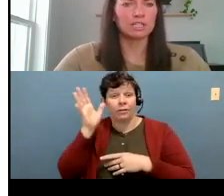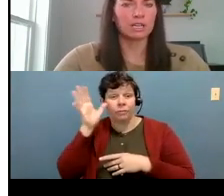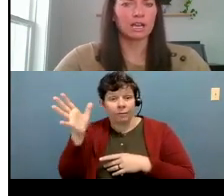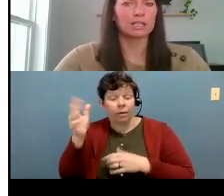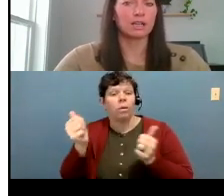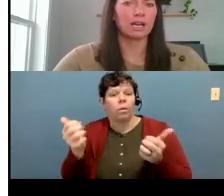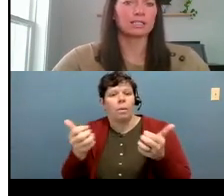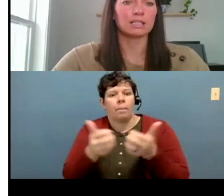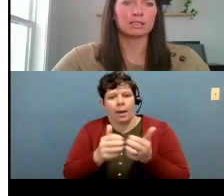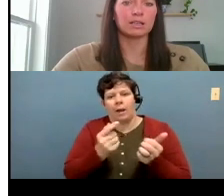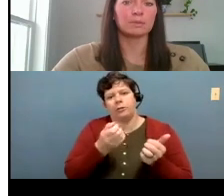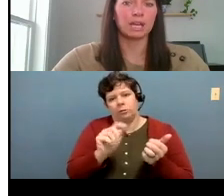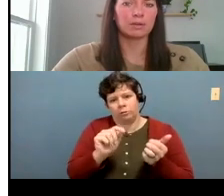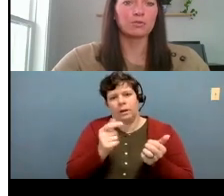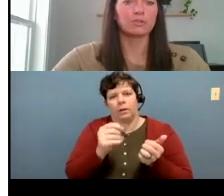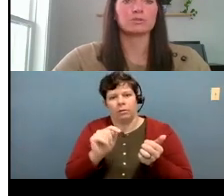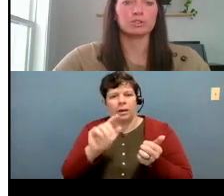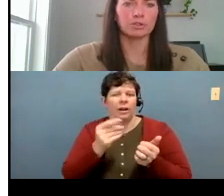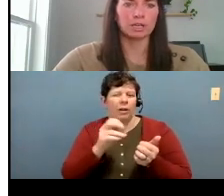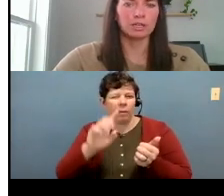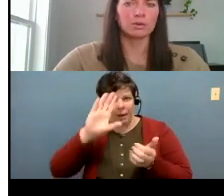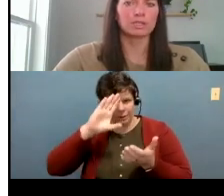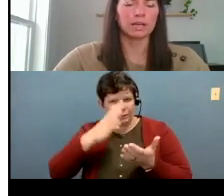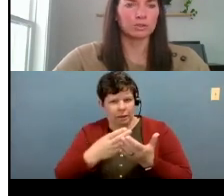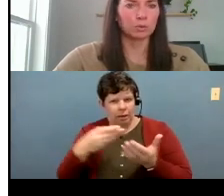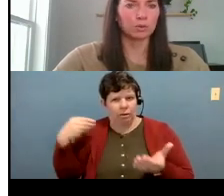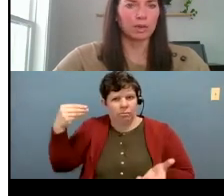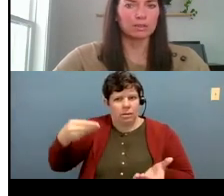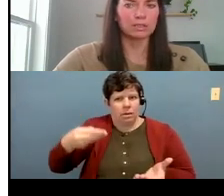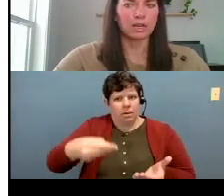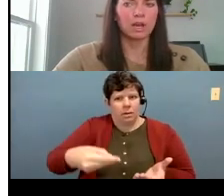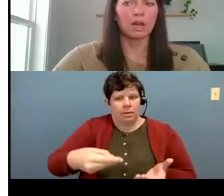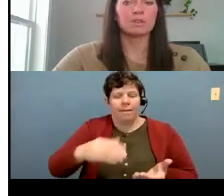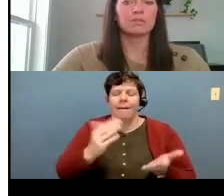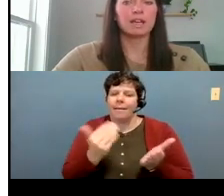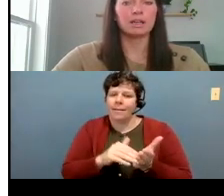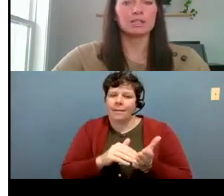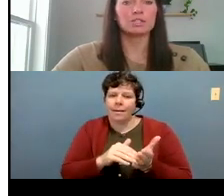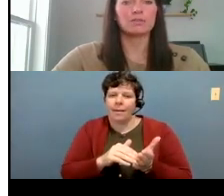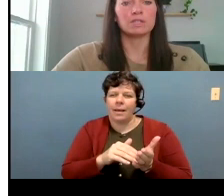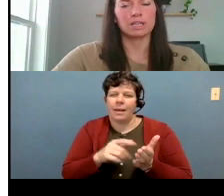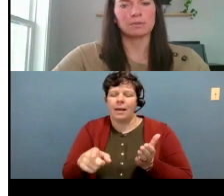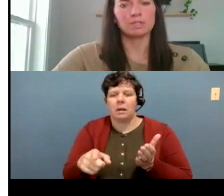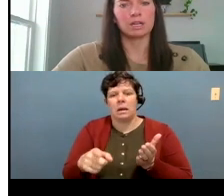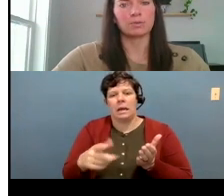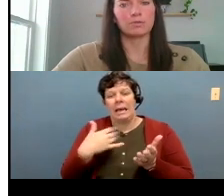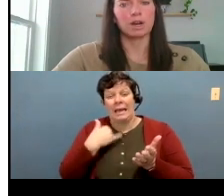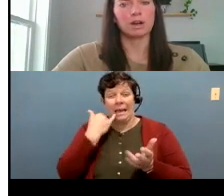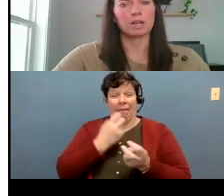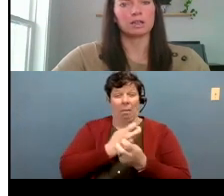of DNA is not as easily obtainable from those degraded or skeletal remains, But the advantage of this type of